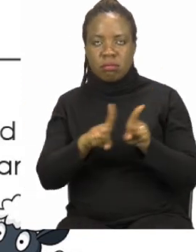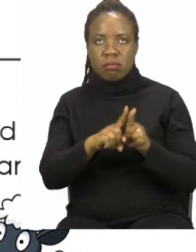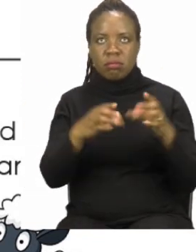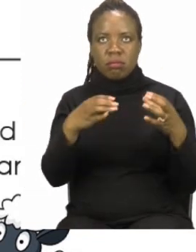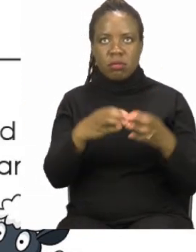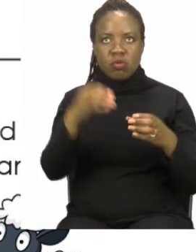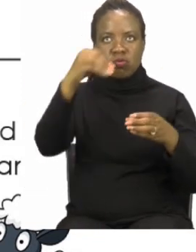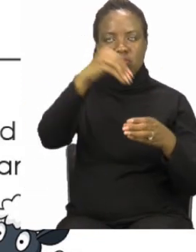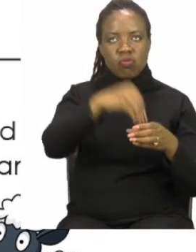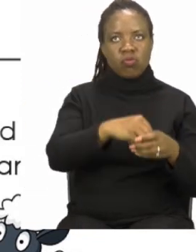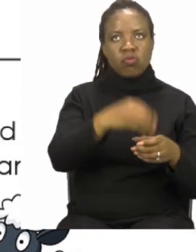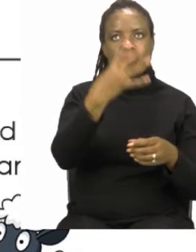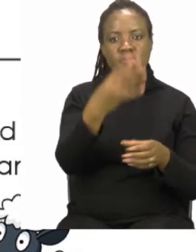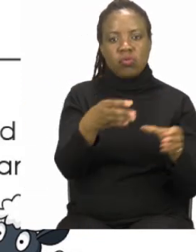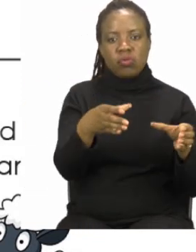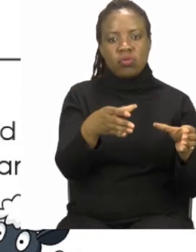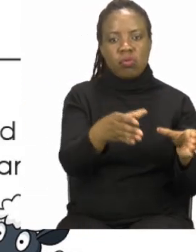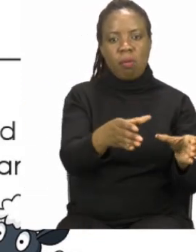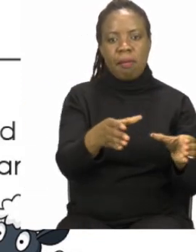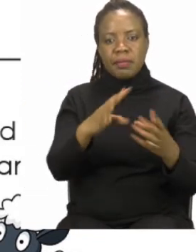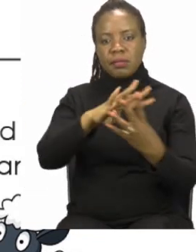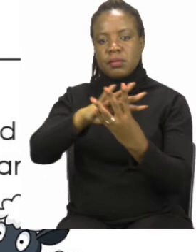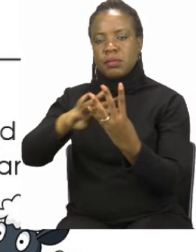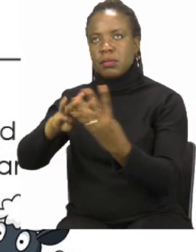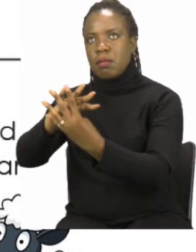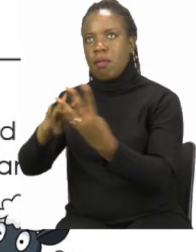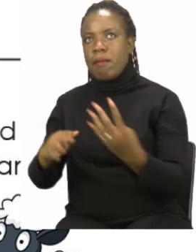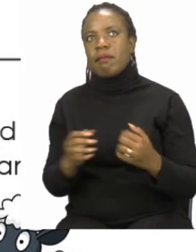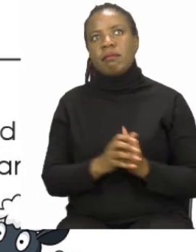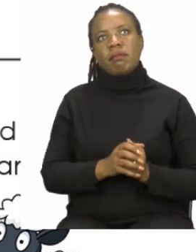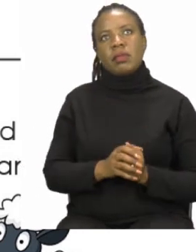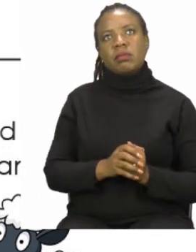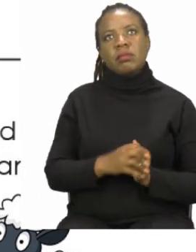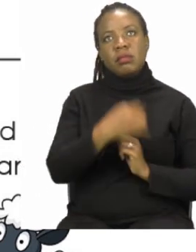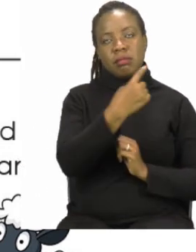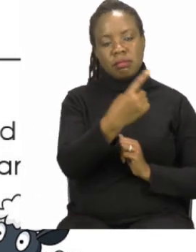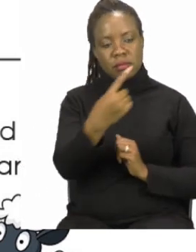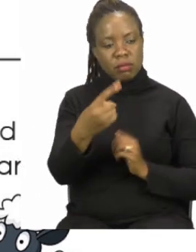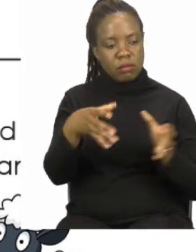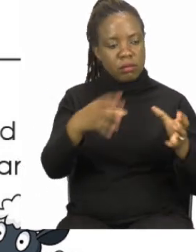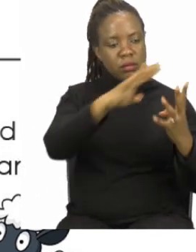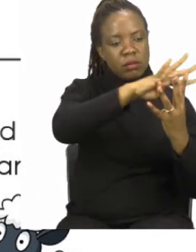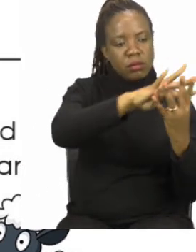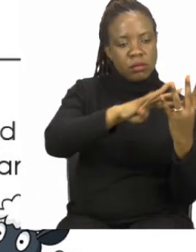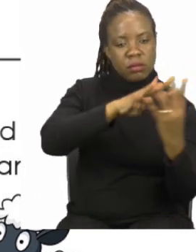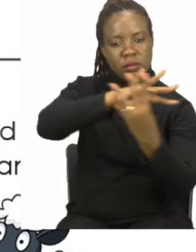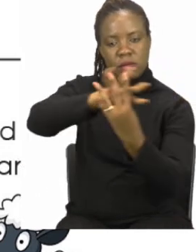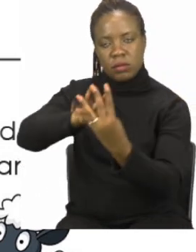camps. How many goats are there in each